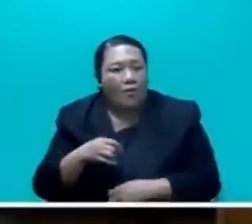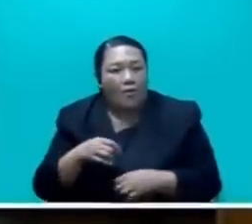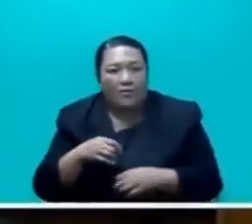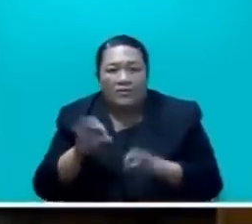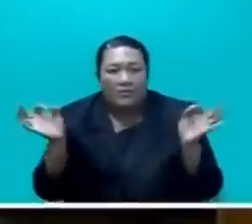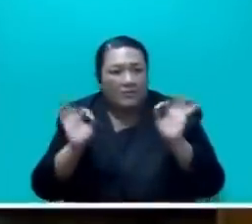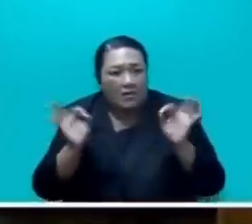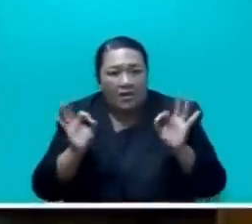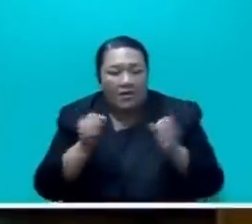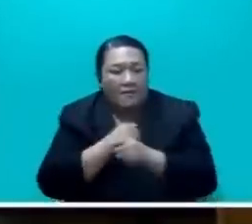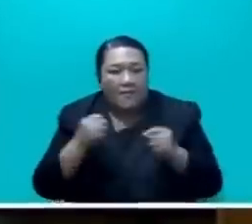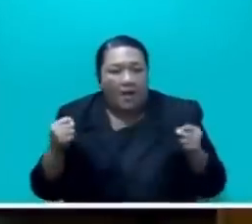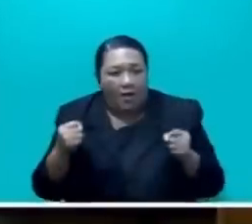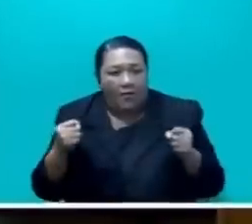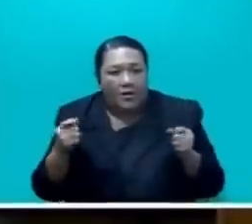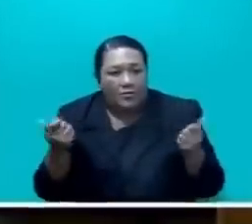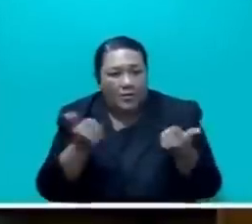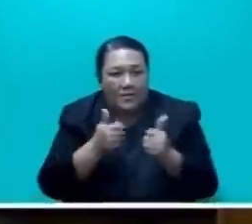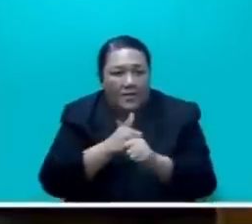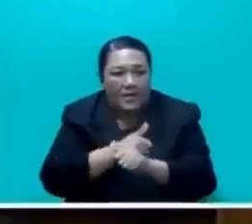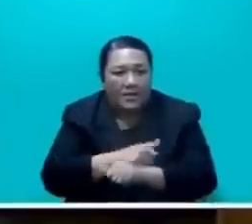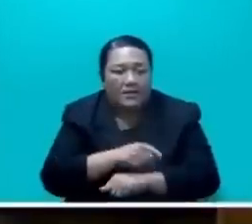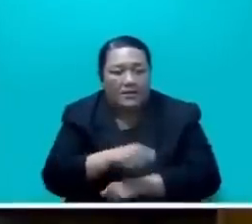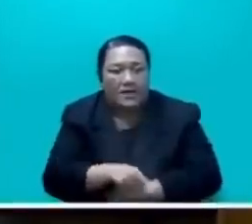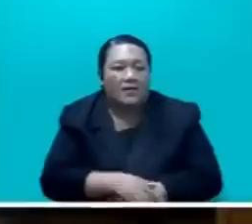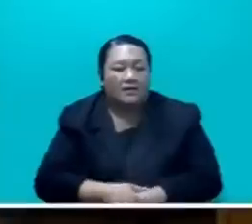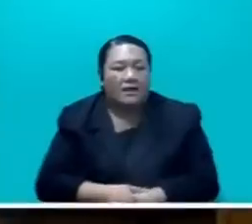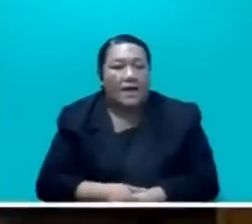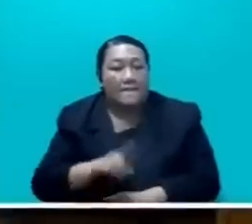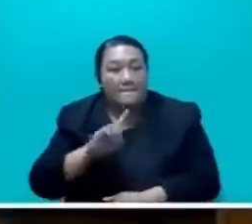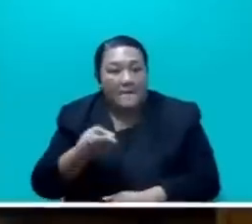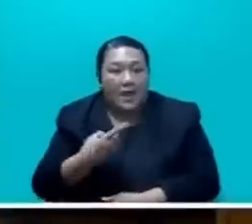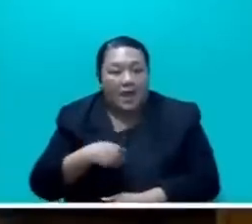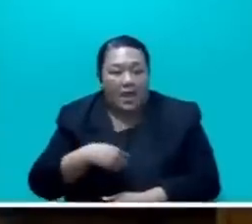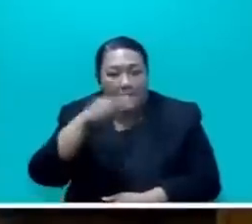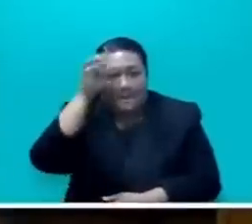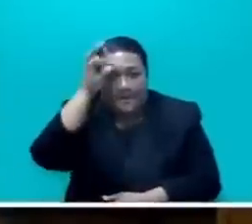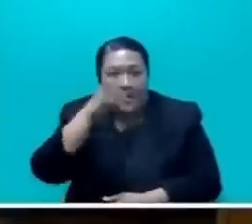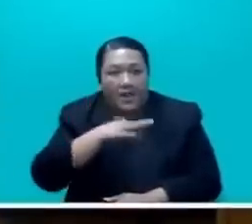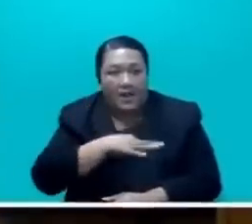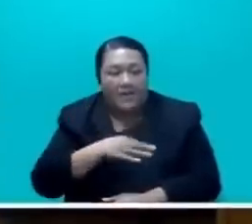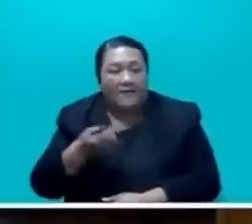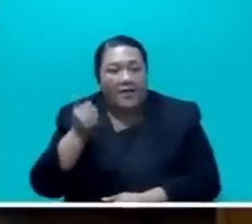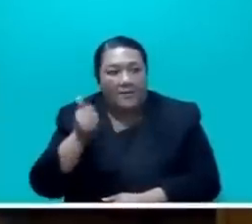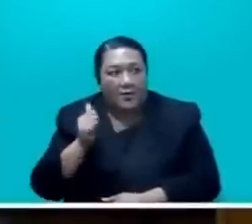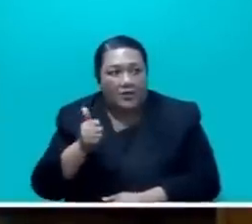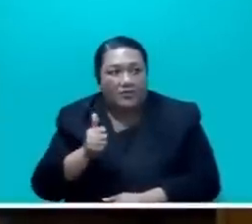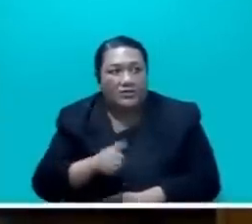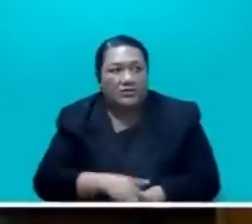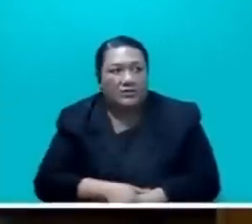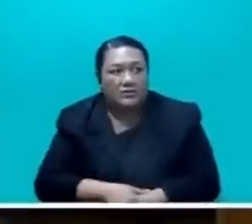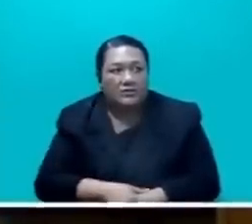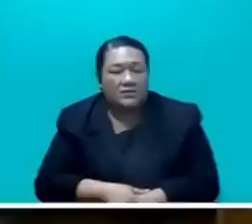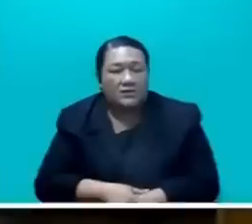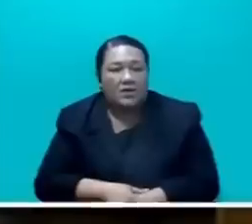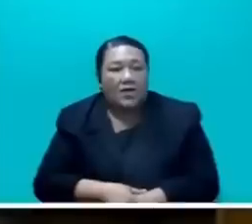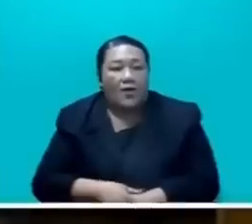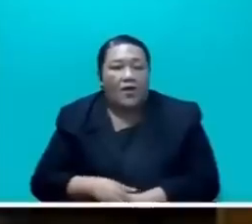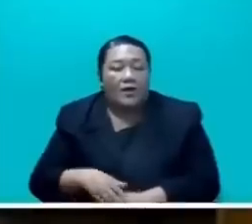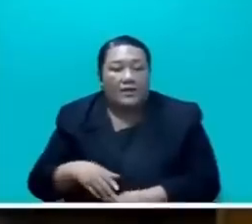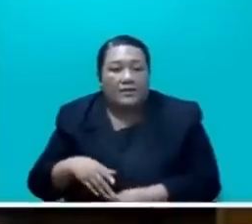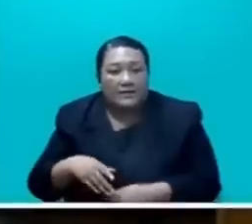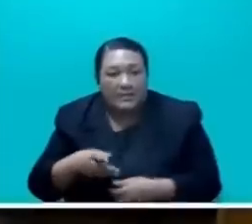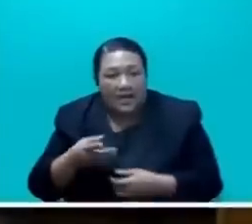But I believe that apologies, Viva Turangataki, that you